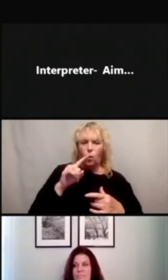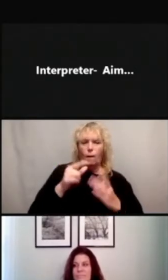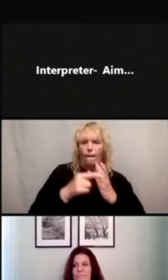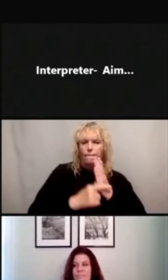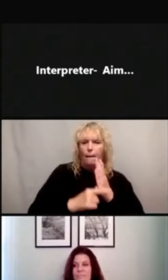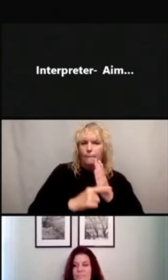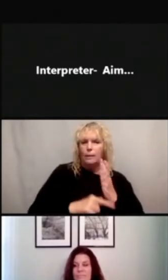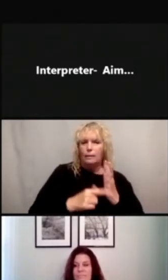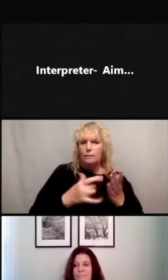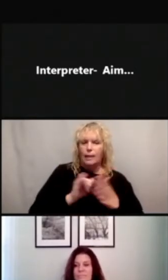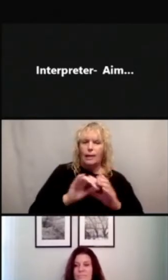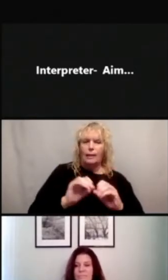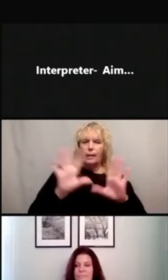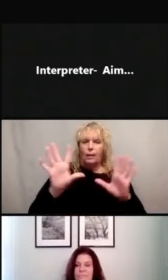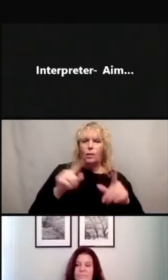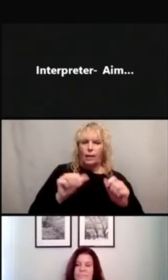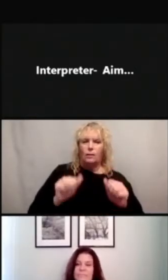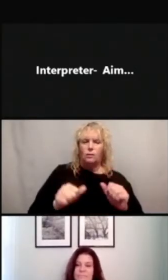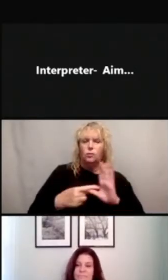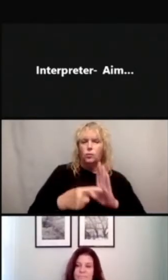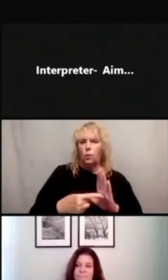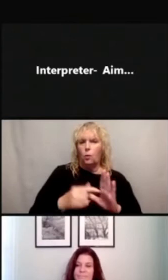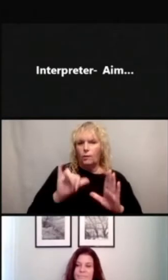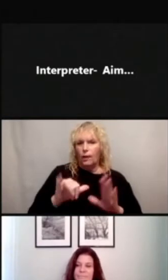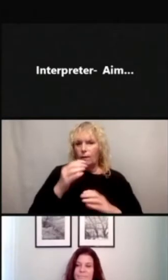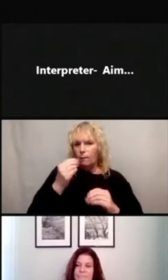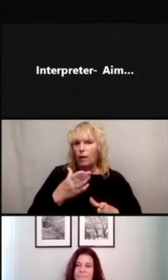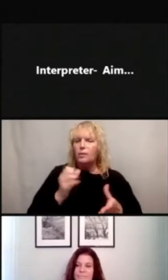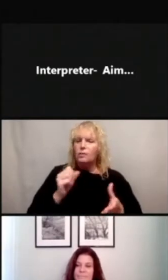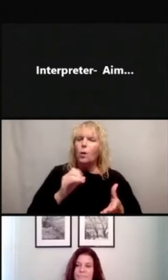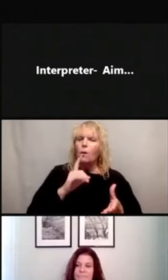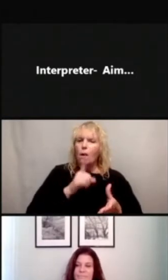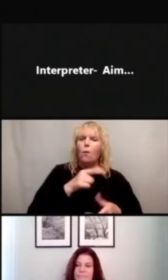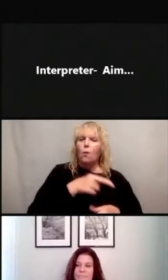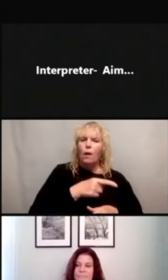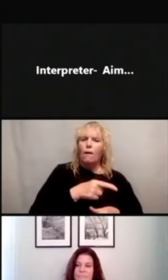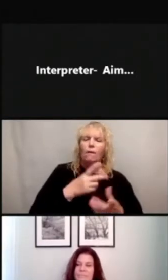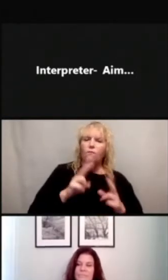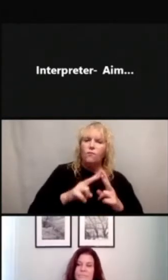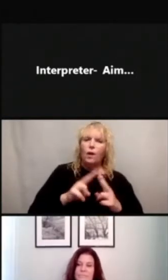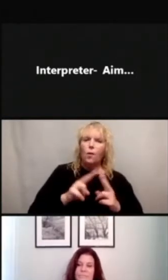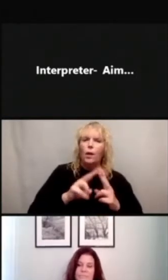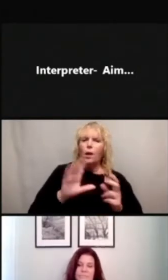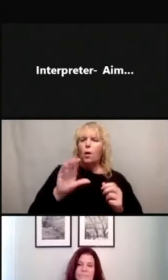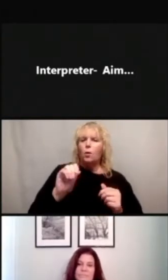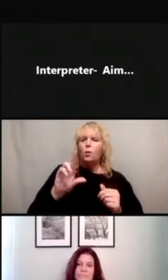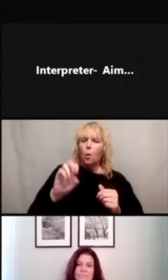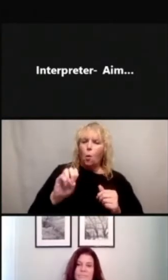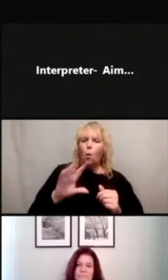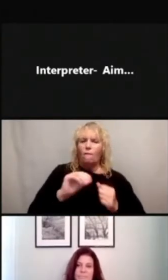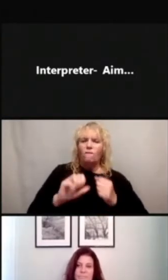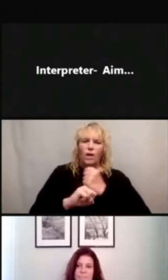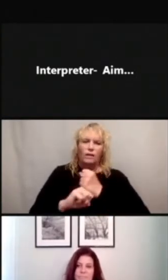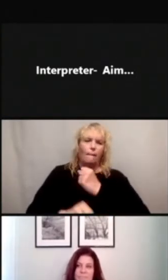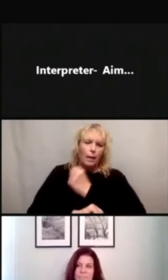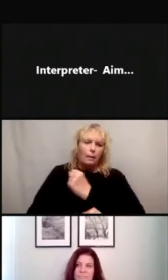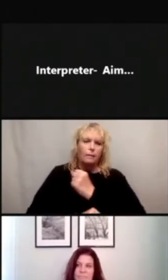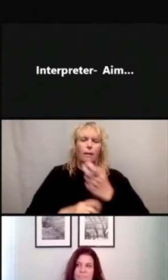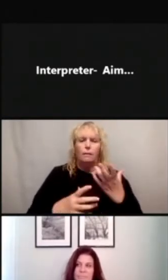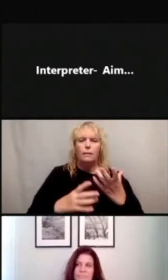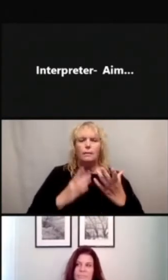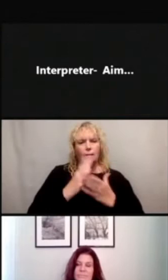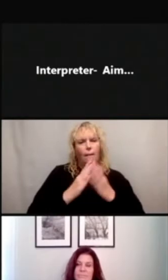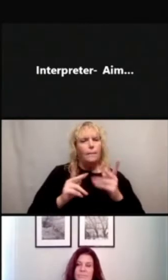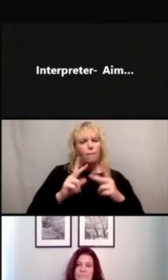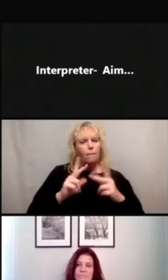clearly provides information on that. So this is really core, fundamental kinds of things that folks are challenged with. And again, a very